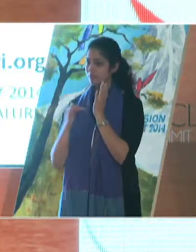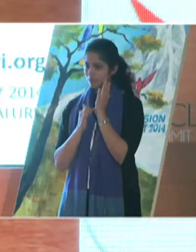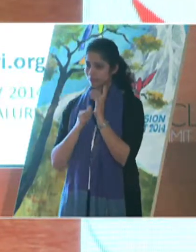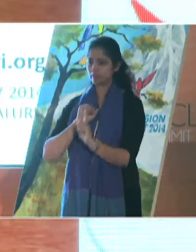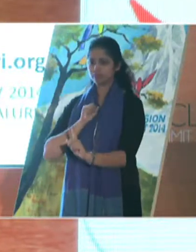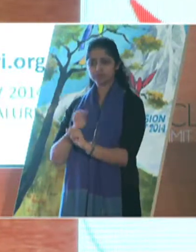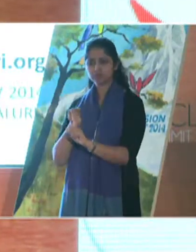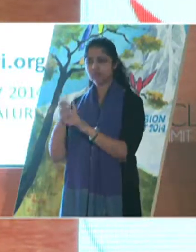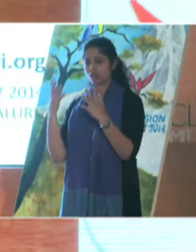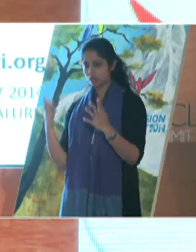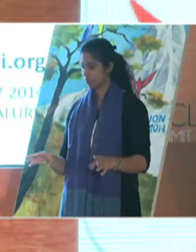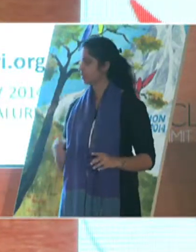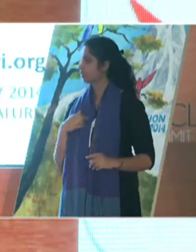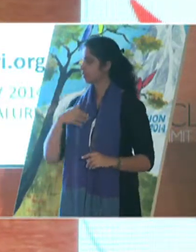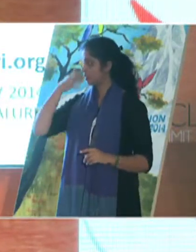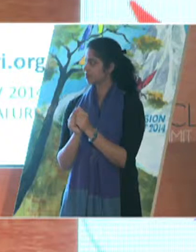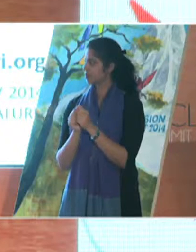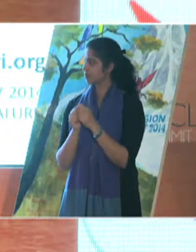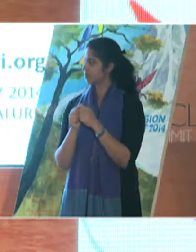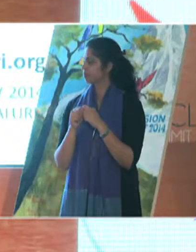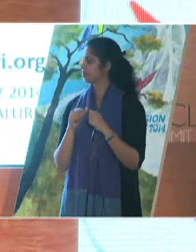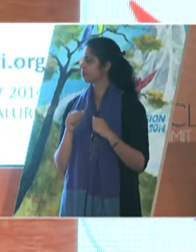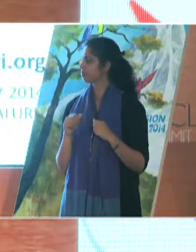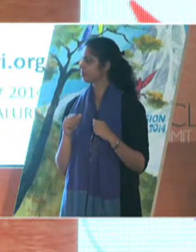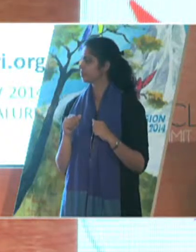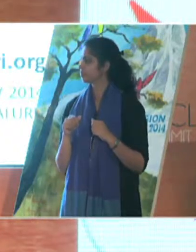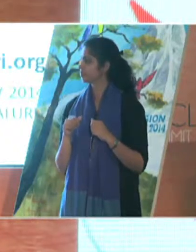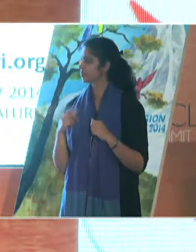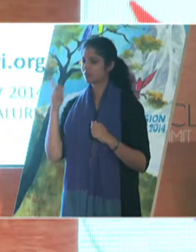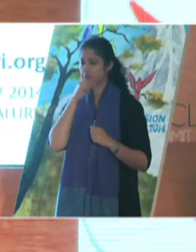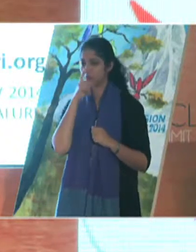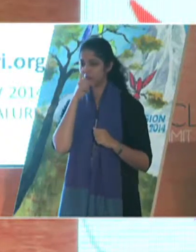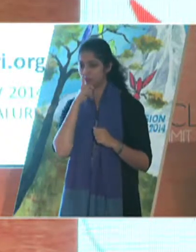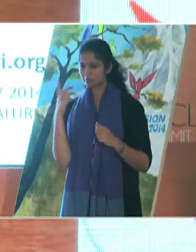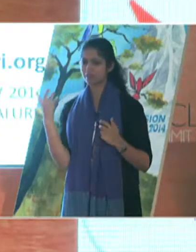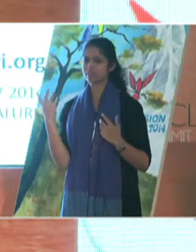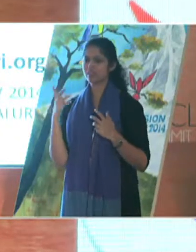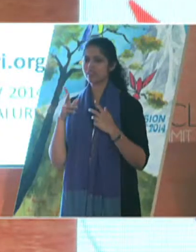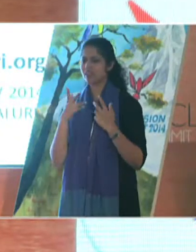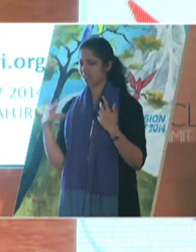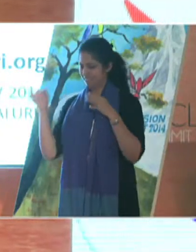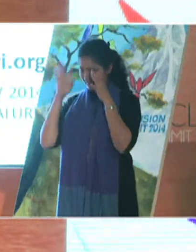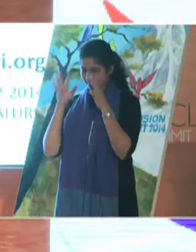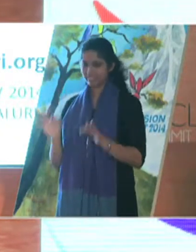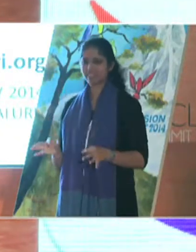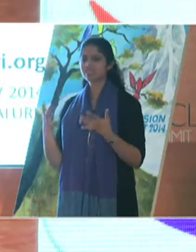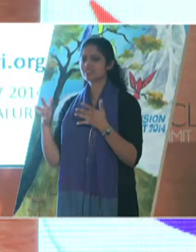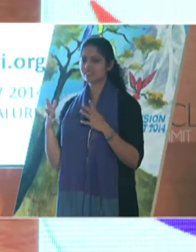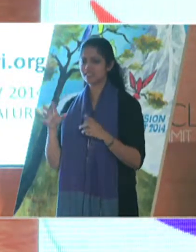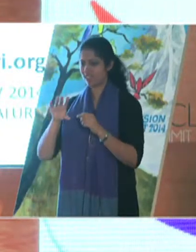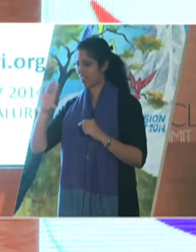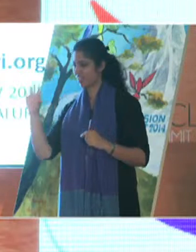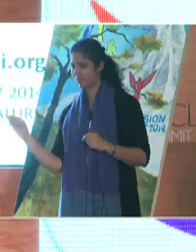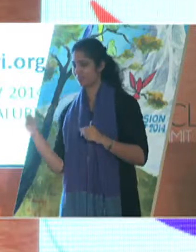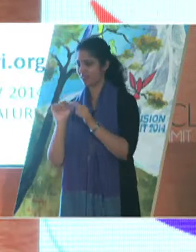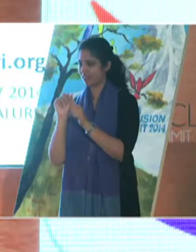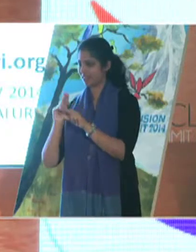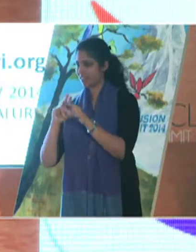in the world. We work in south of India, in Trivandrum, and we work with people that have been affected by social